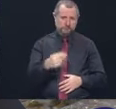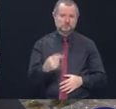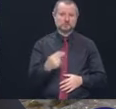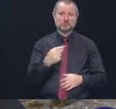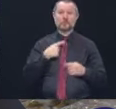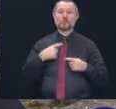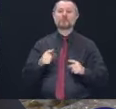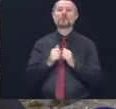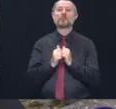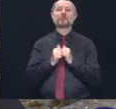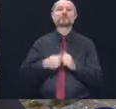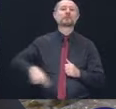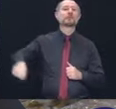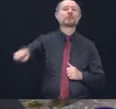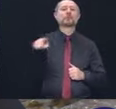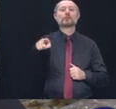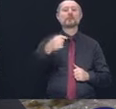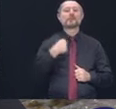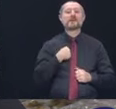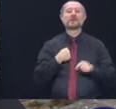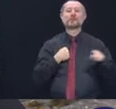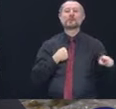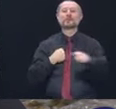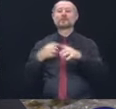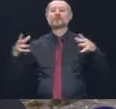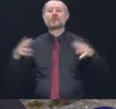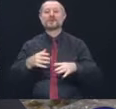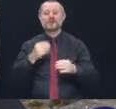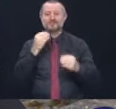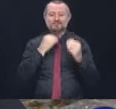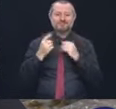Zach, Peter, we're all going to be together for Thanksgiving.